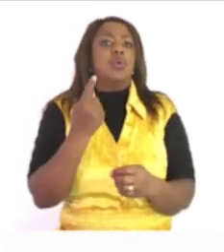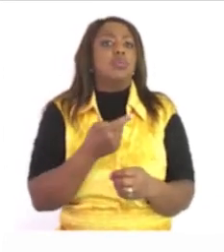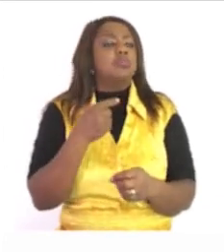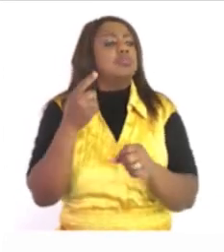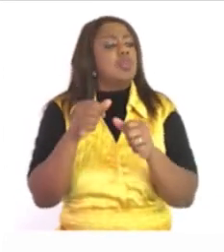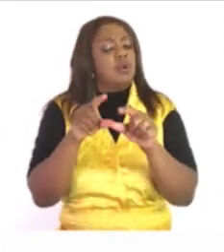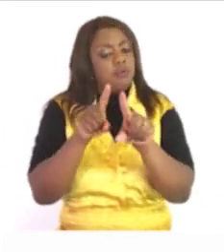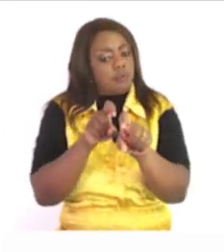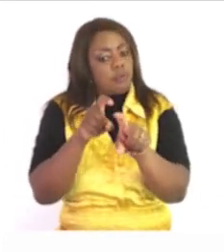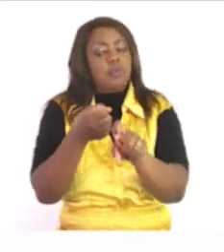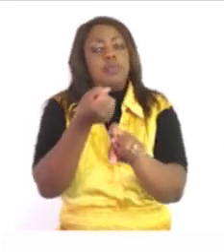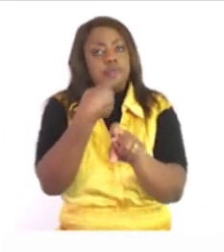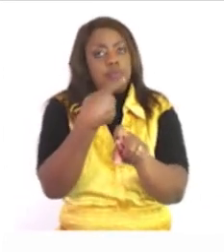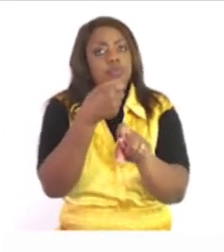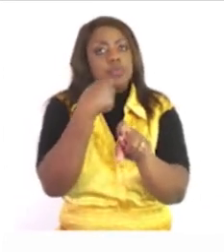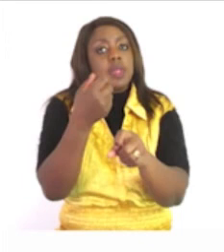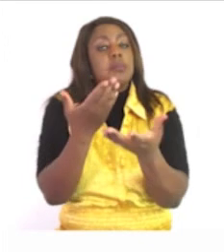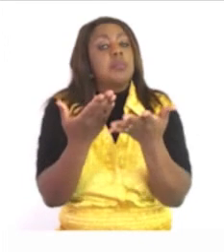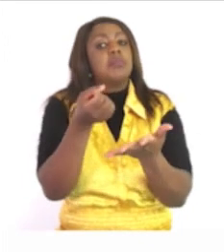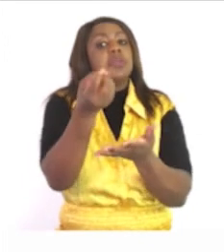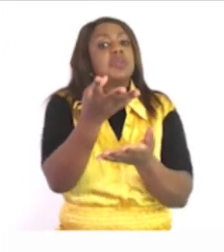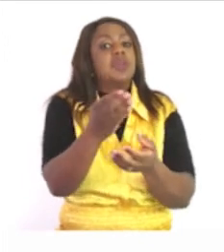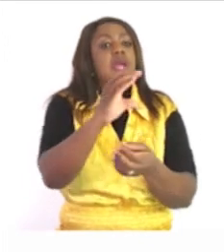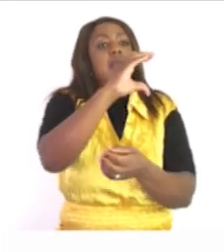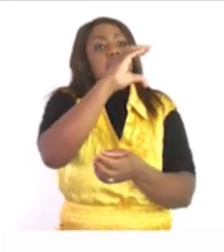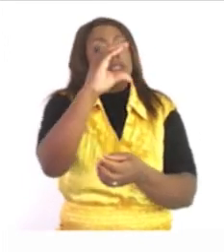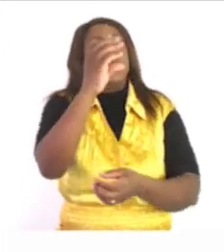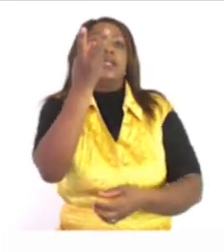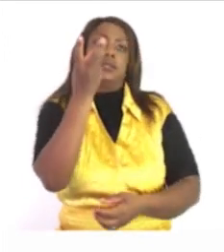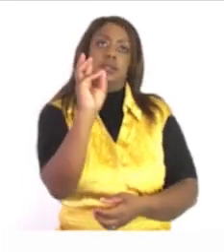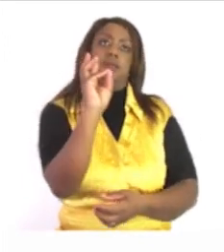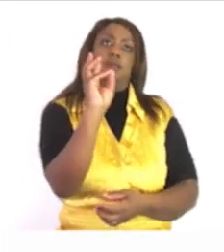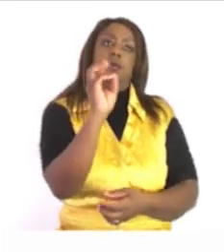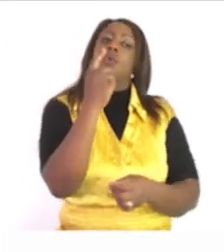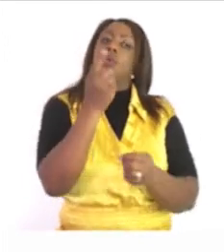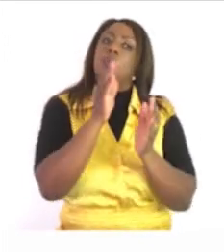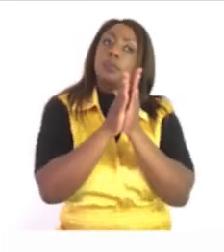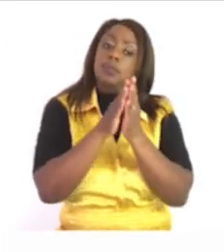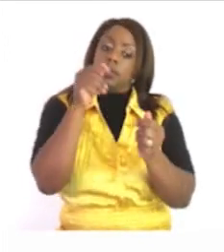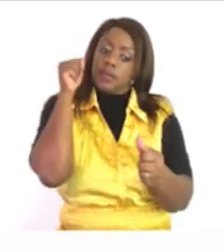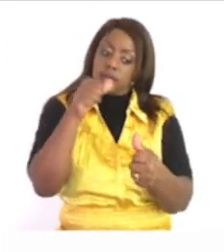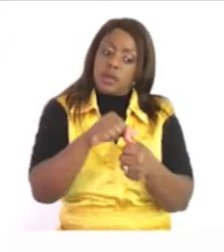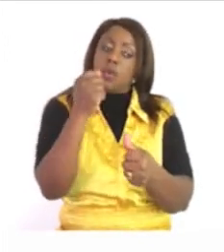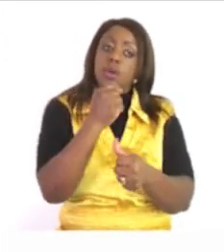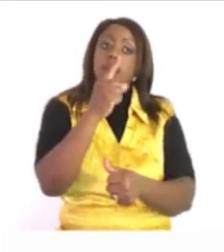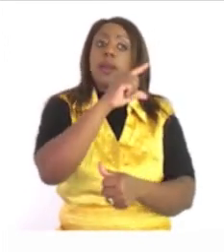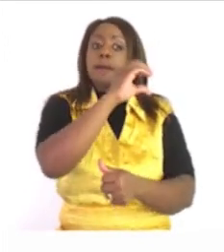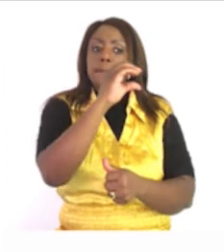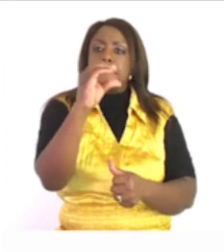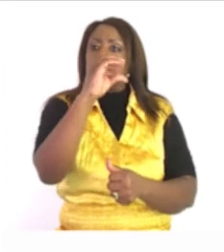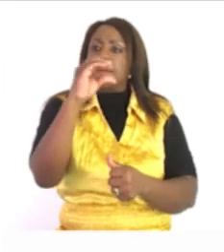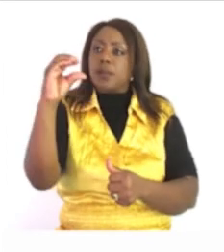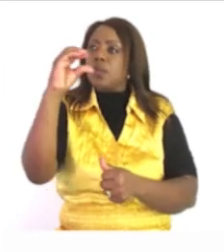as they are prescribed. Some people will be put on medication for 6 months period, maybe stay at home. Some people might